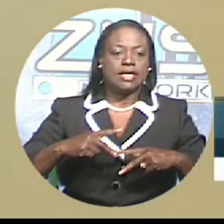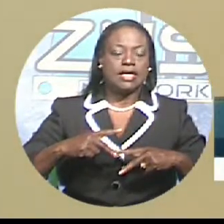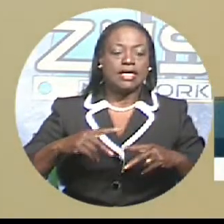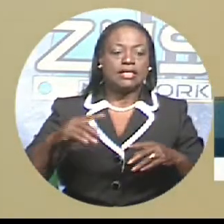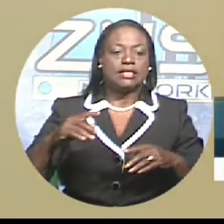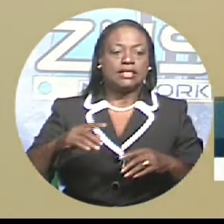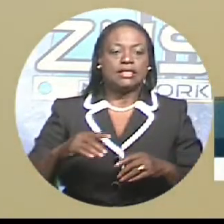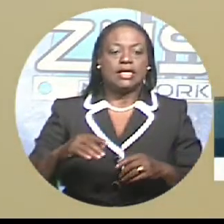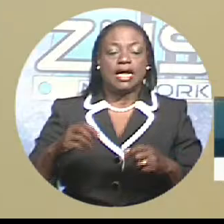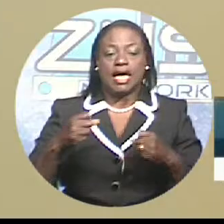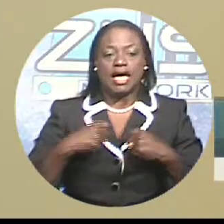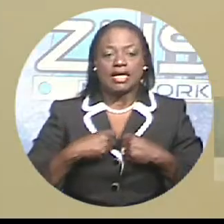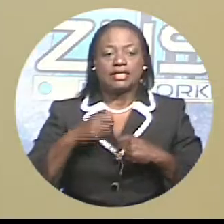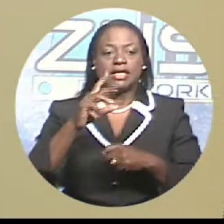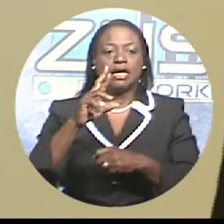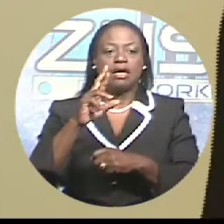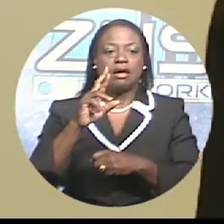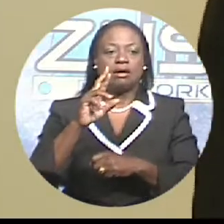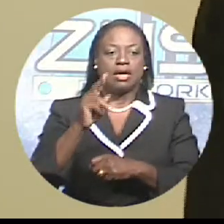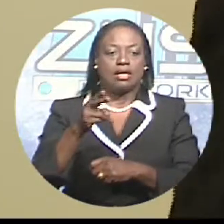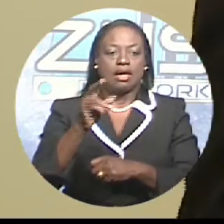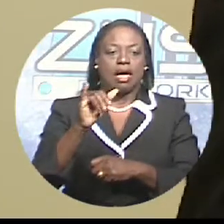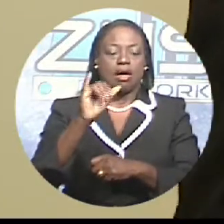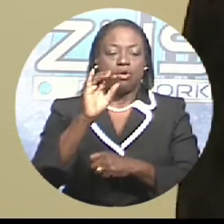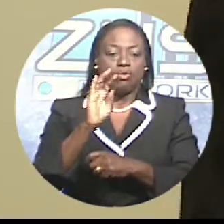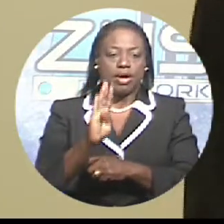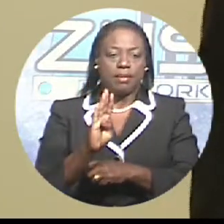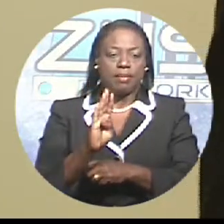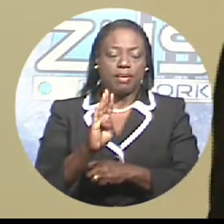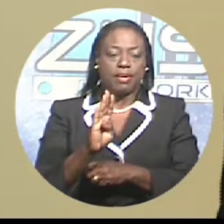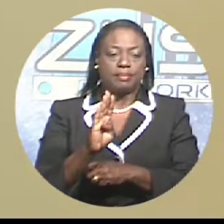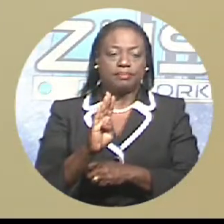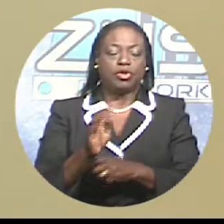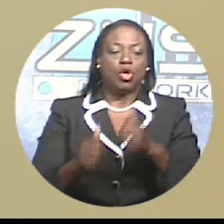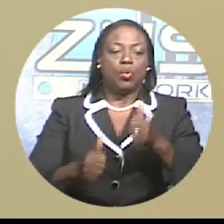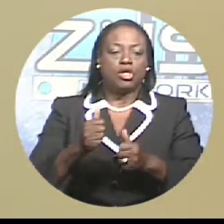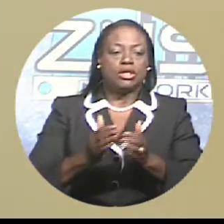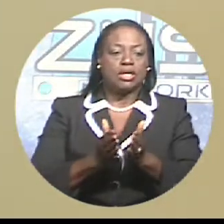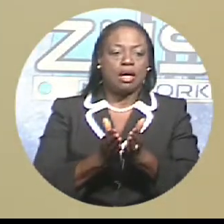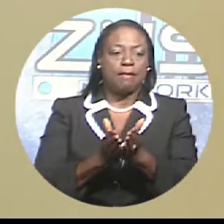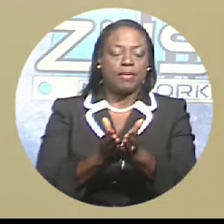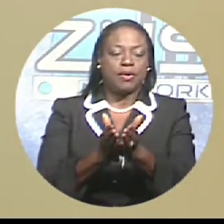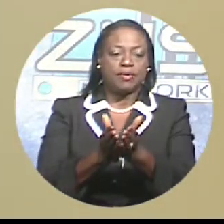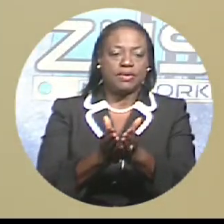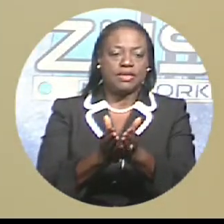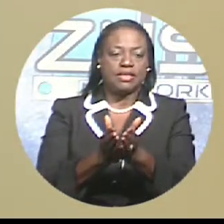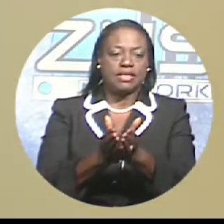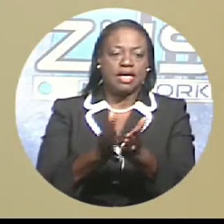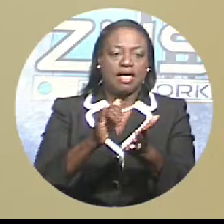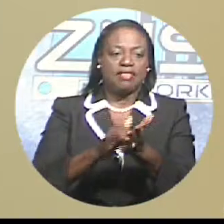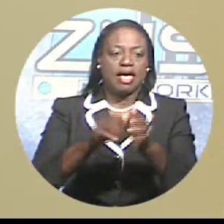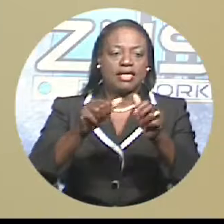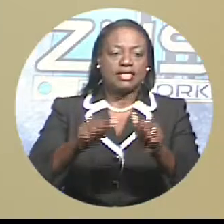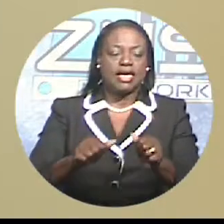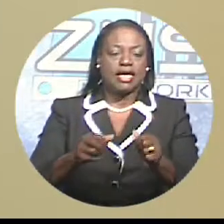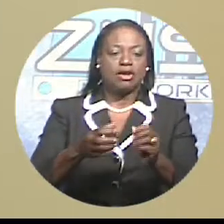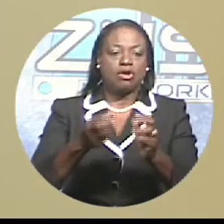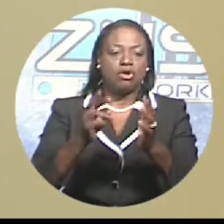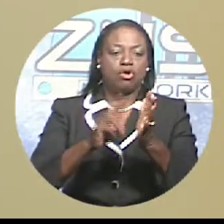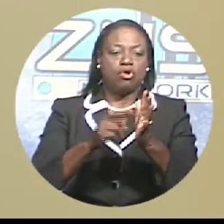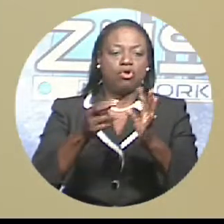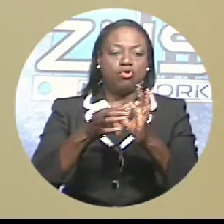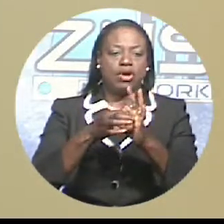a RIB, RHIB, which is an inflatable boat which it can release to